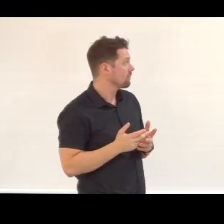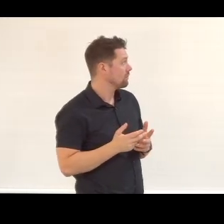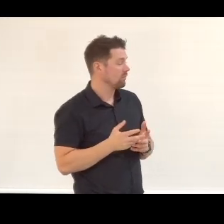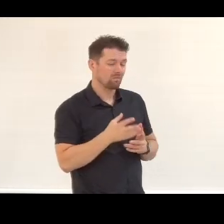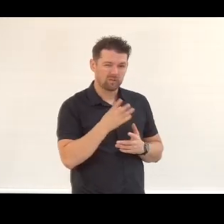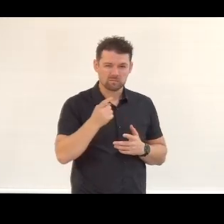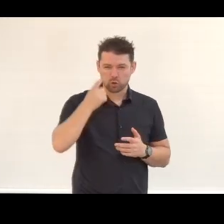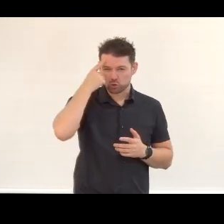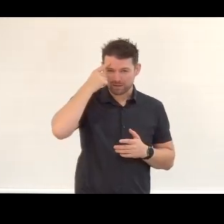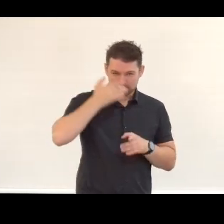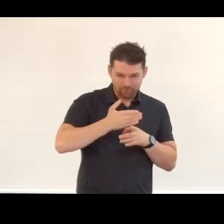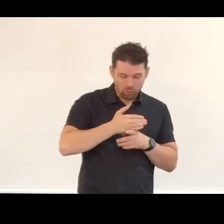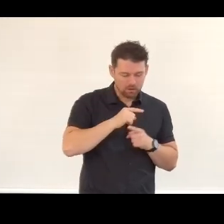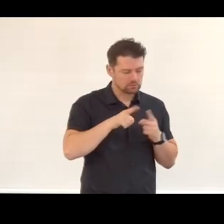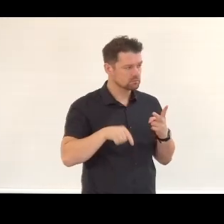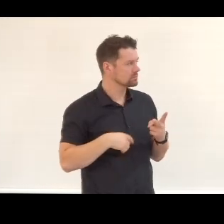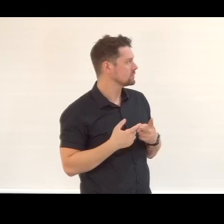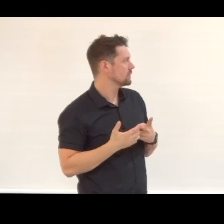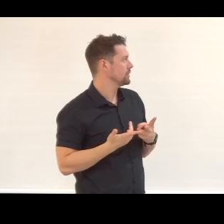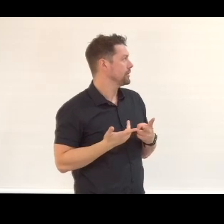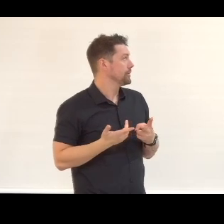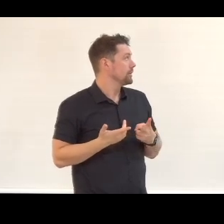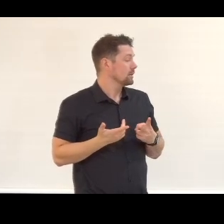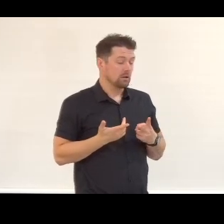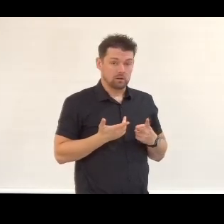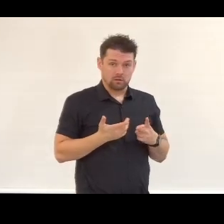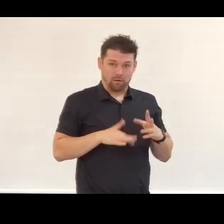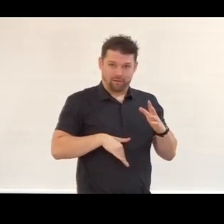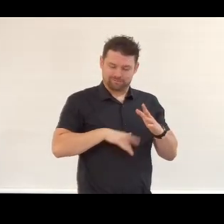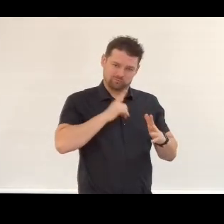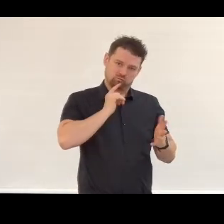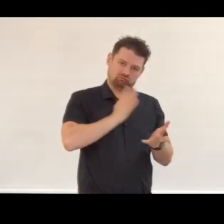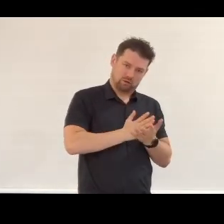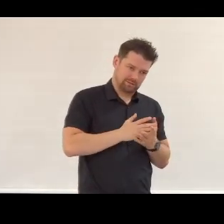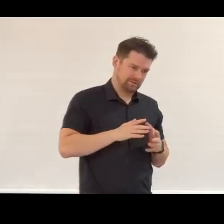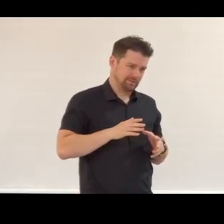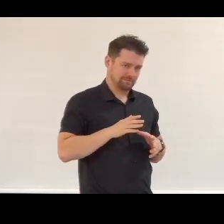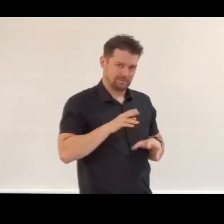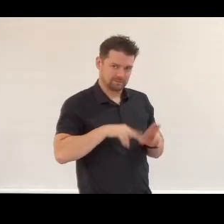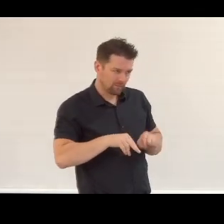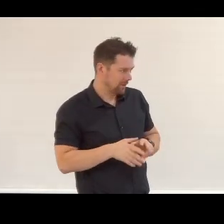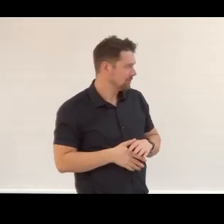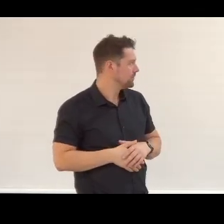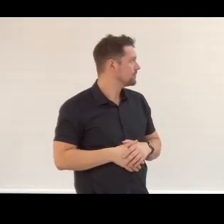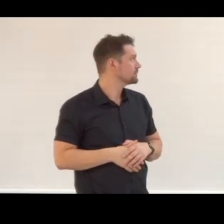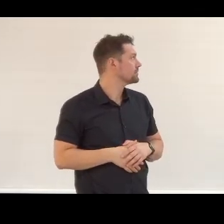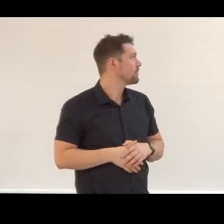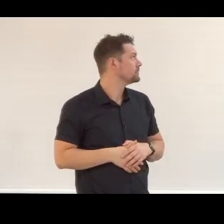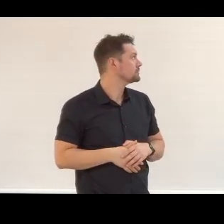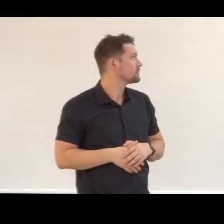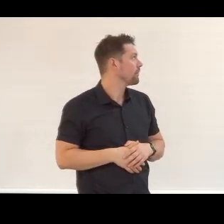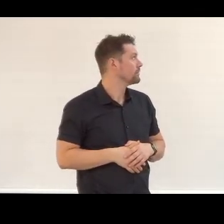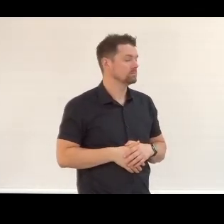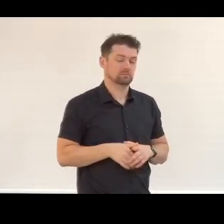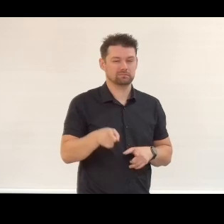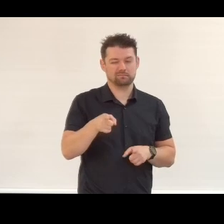performance, and there was also the holistic trust experiment. So what Lauren wanted to test is, like, of course, you need trust